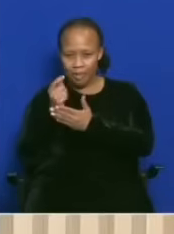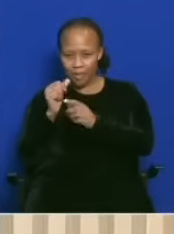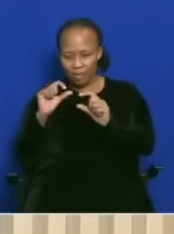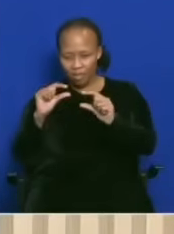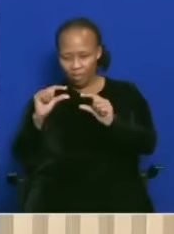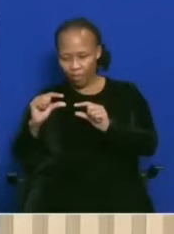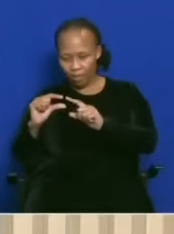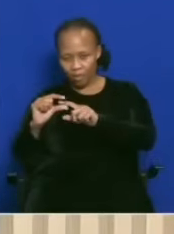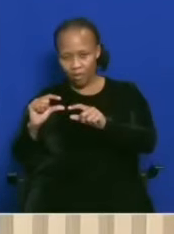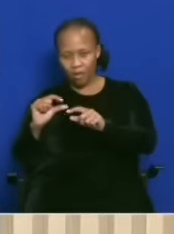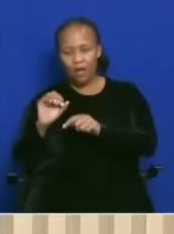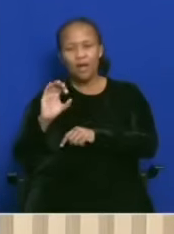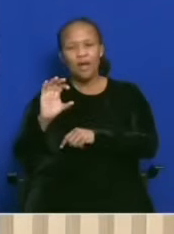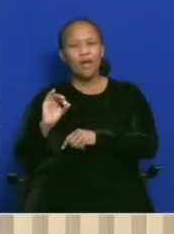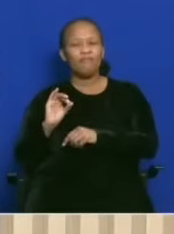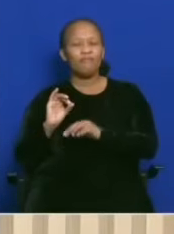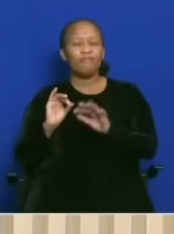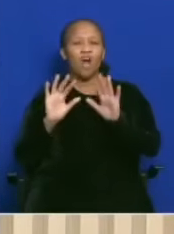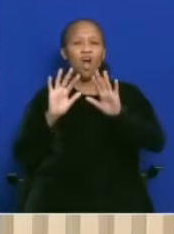that's correct, Chair.